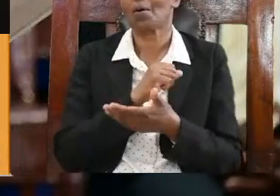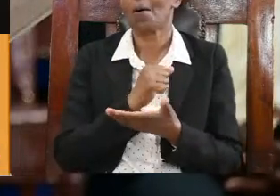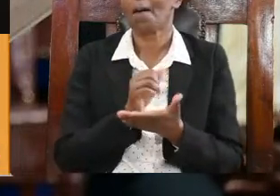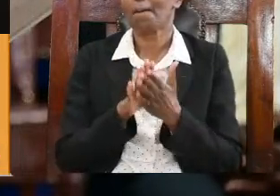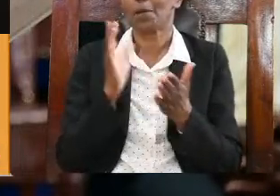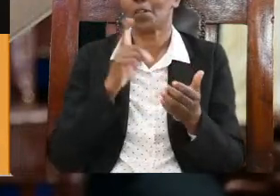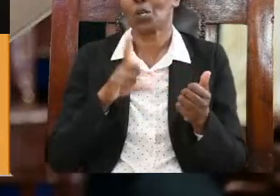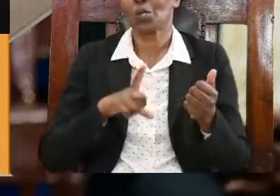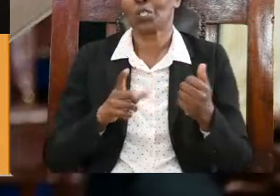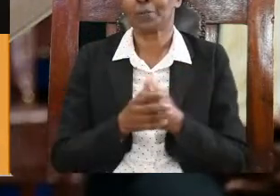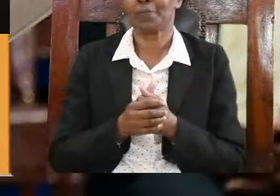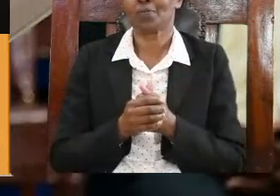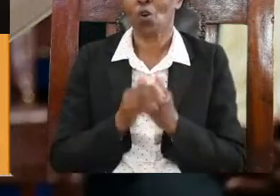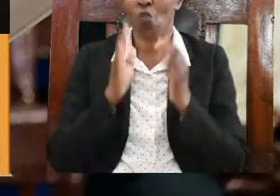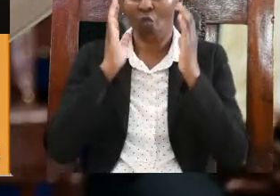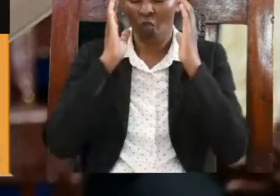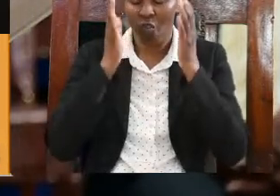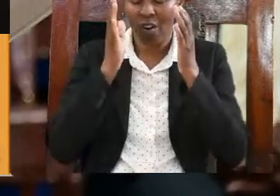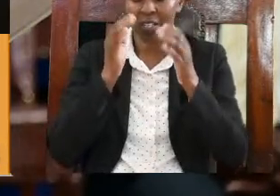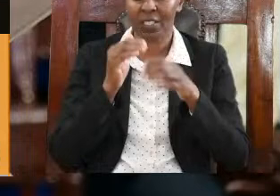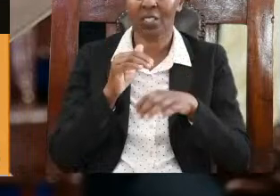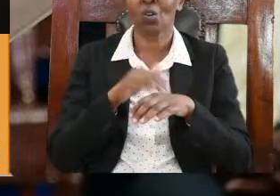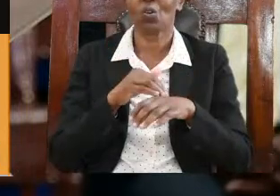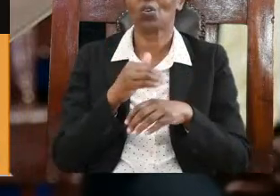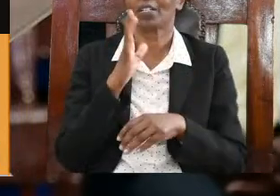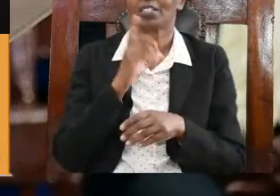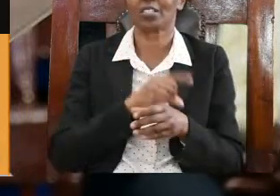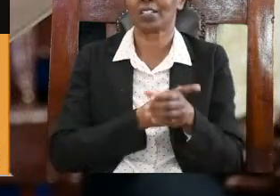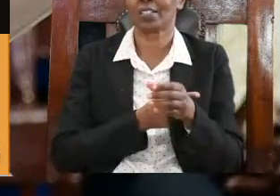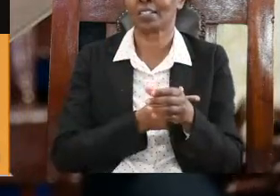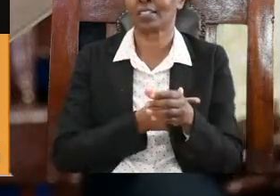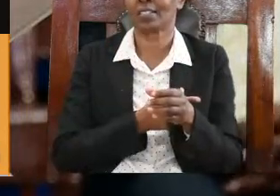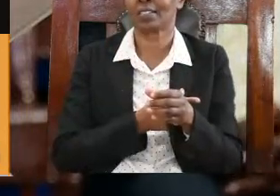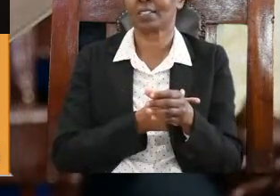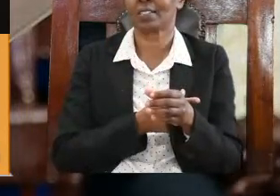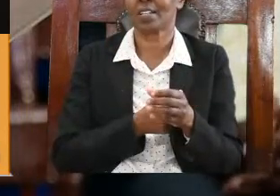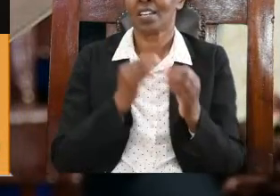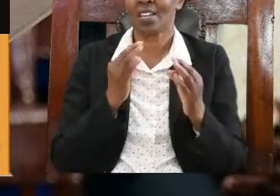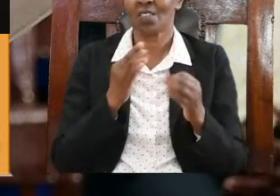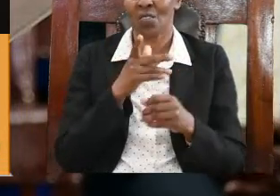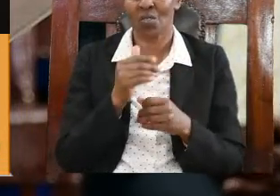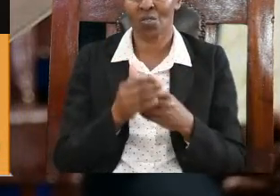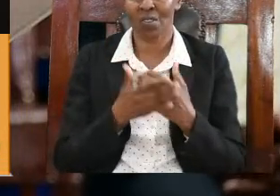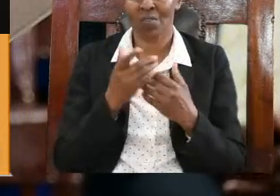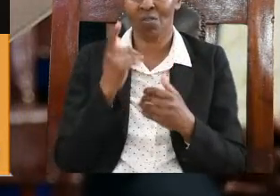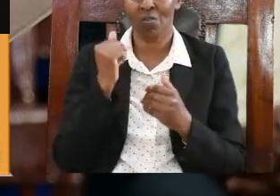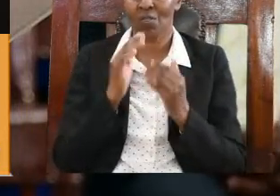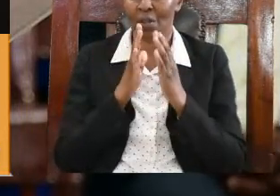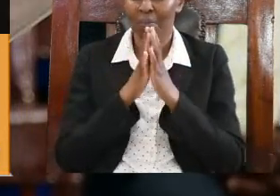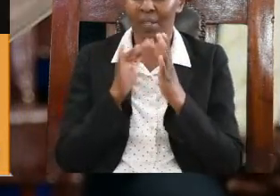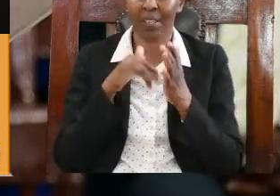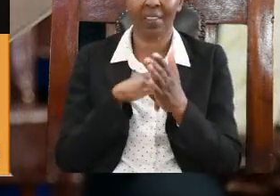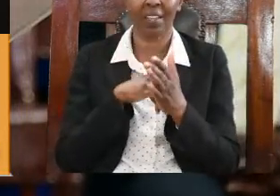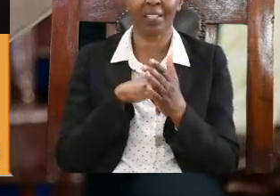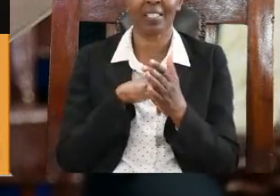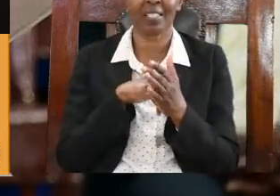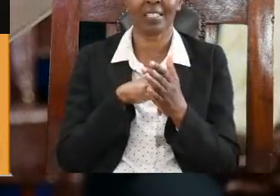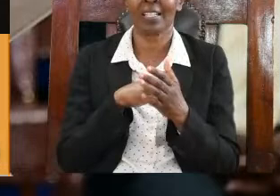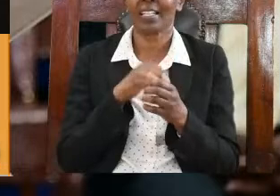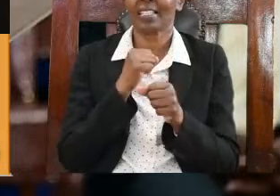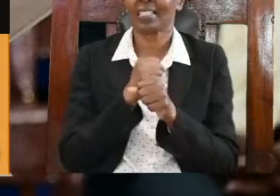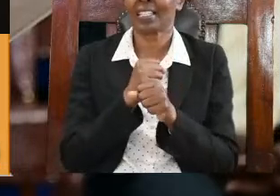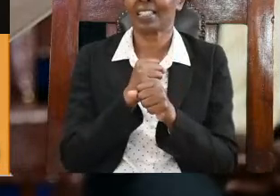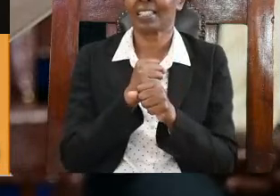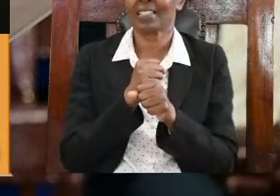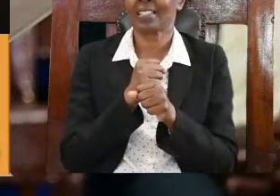Lord. Focus on the grace of God. I mean, if you are careful on the prayer that was done during